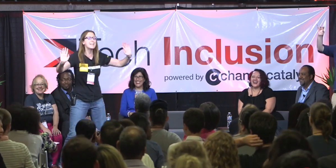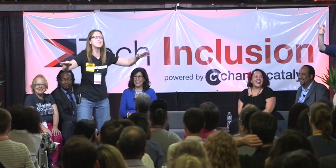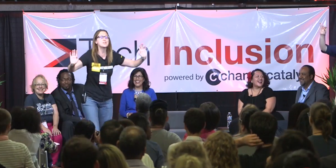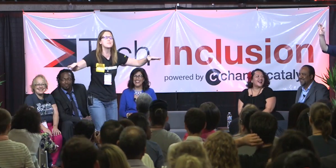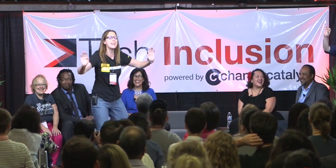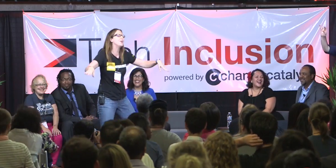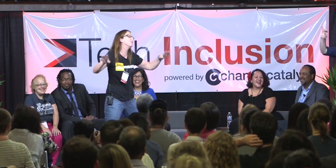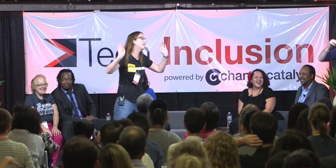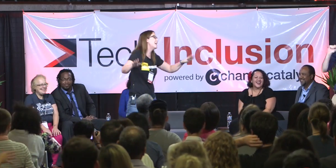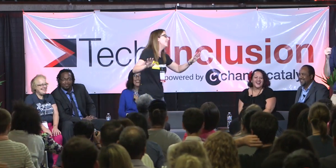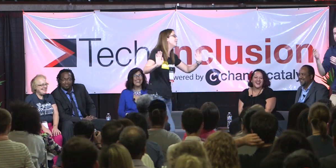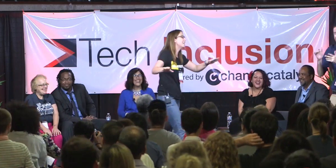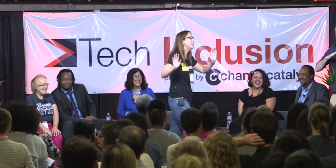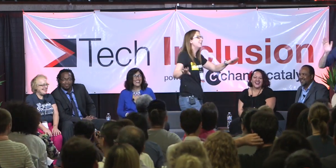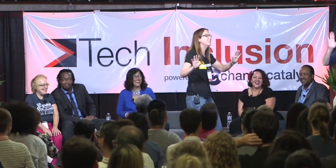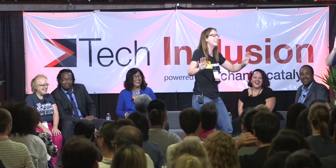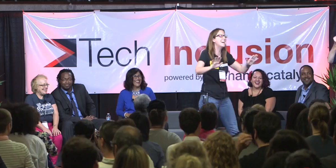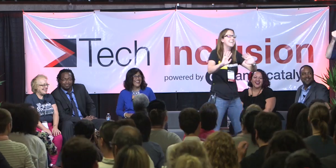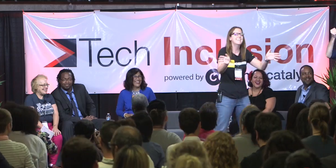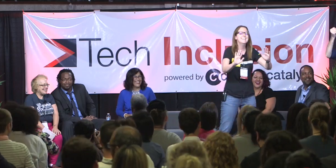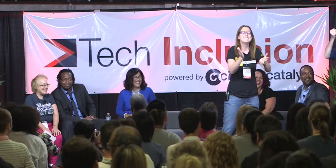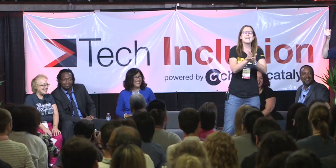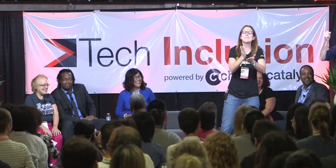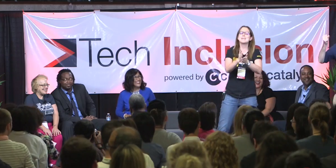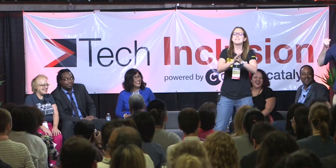I'm gonna let you do that. Hold on.